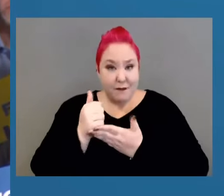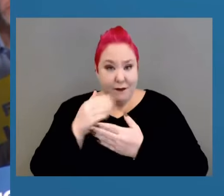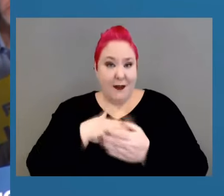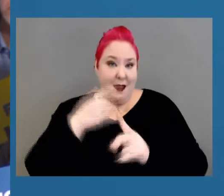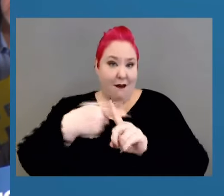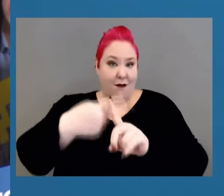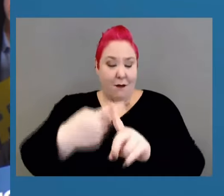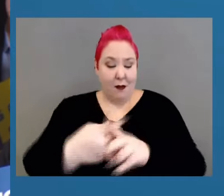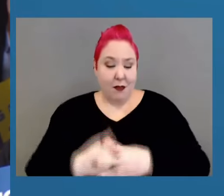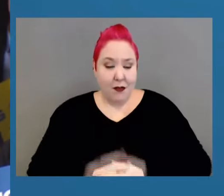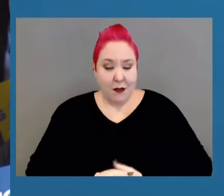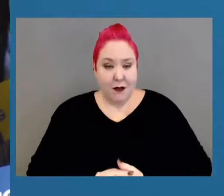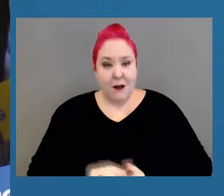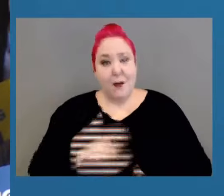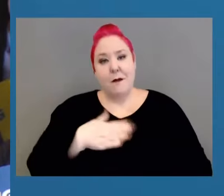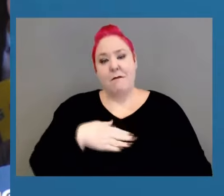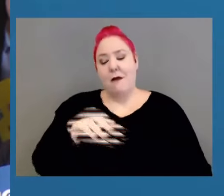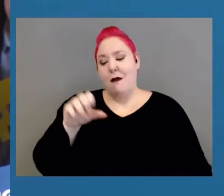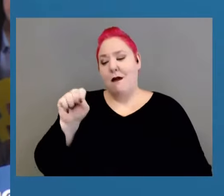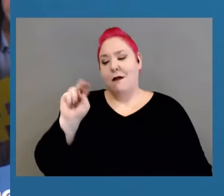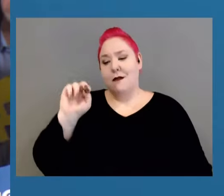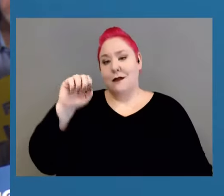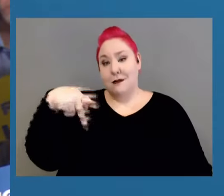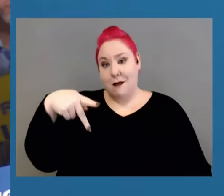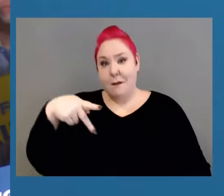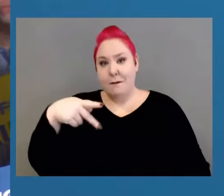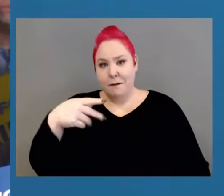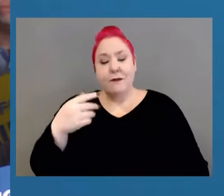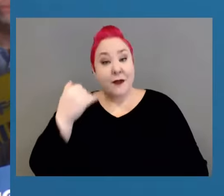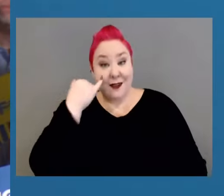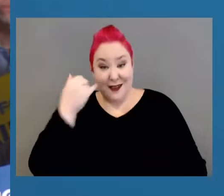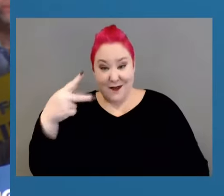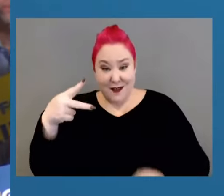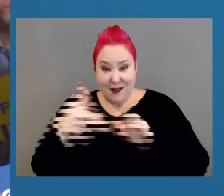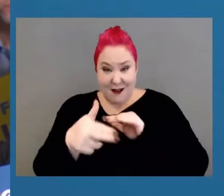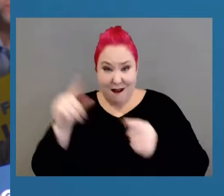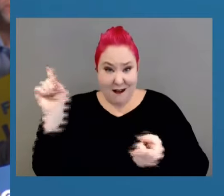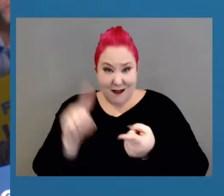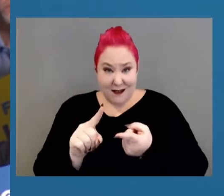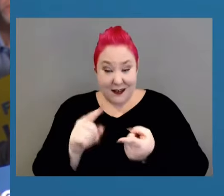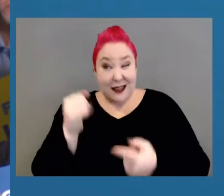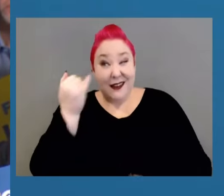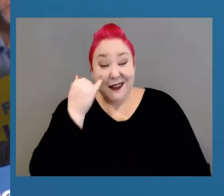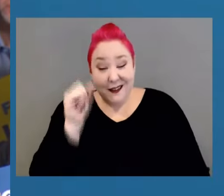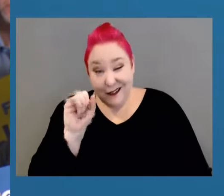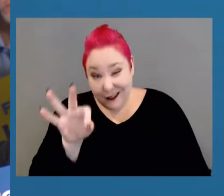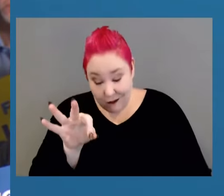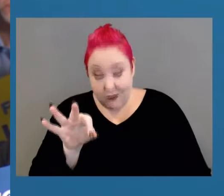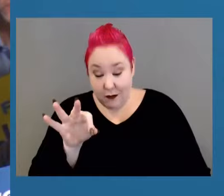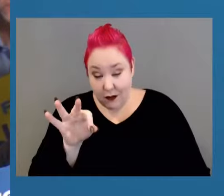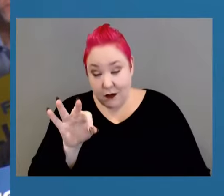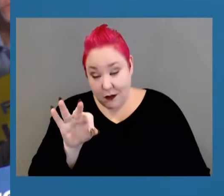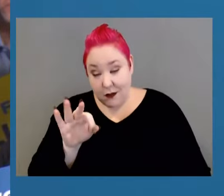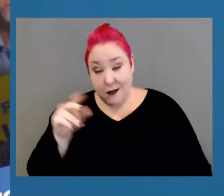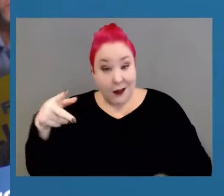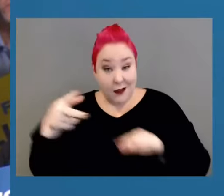My SNAP benefits are cut. If my SNAP benefits are